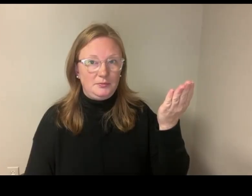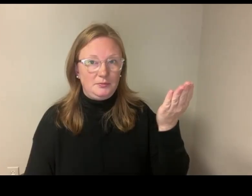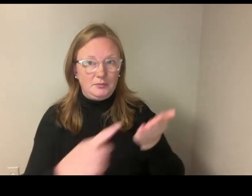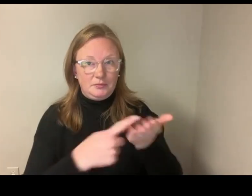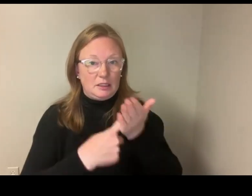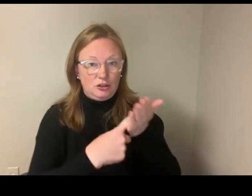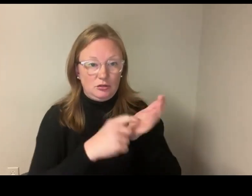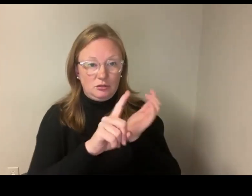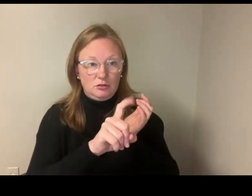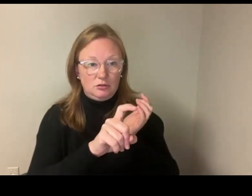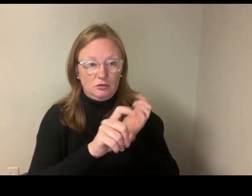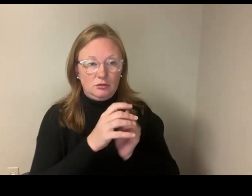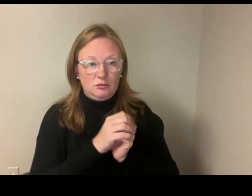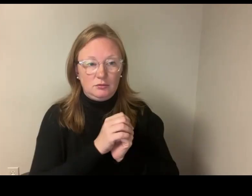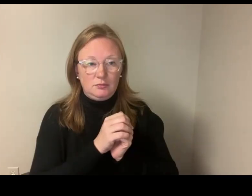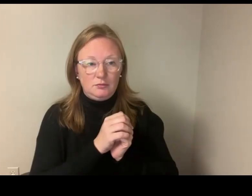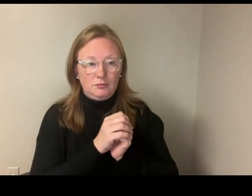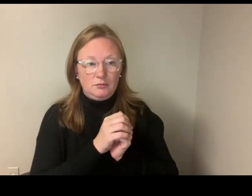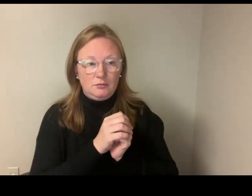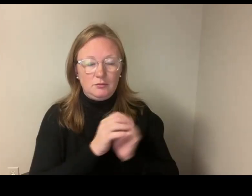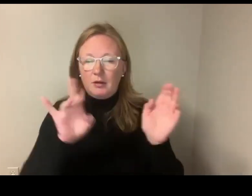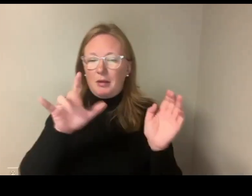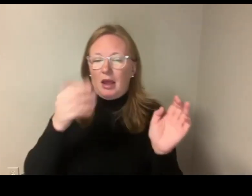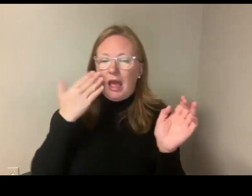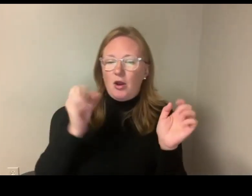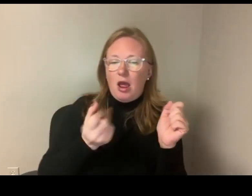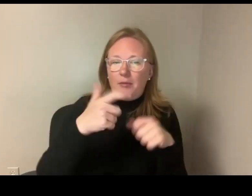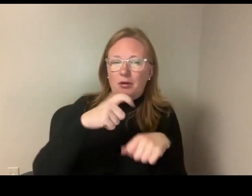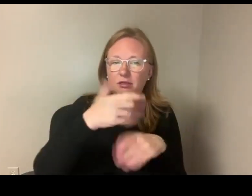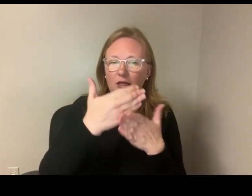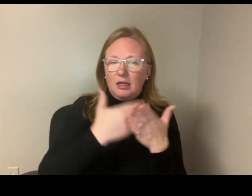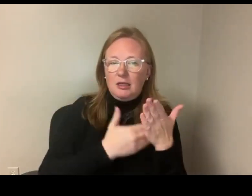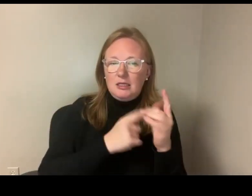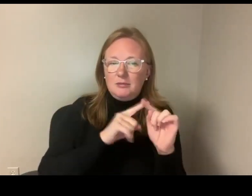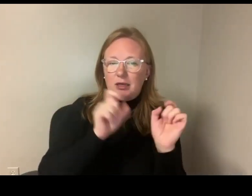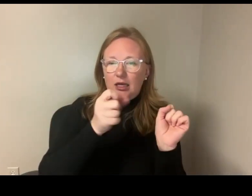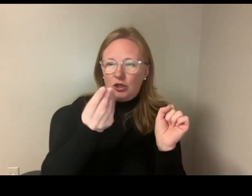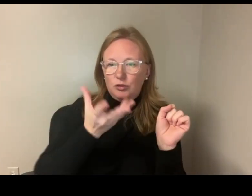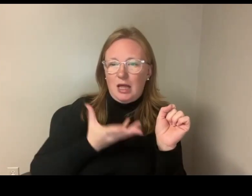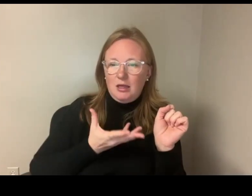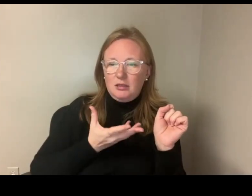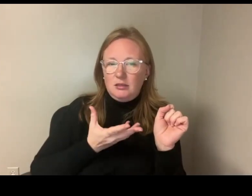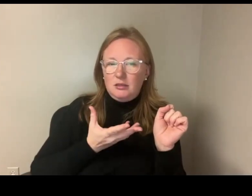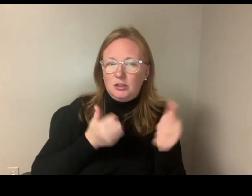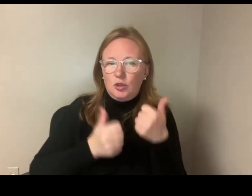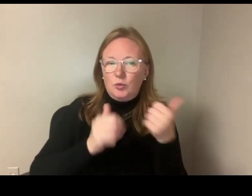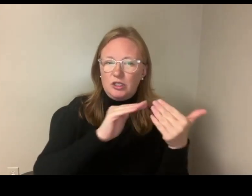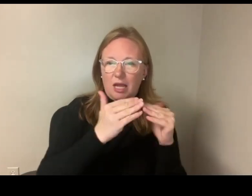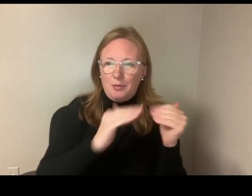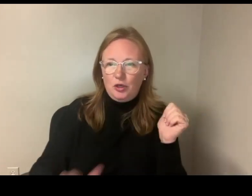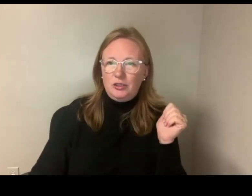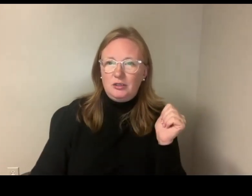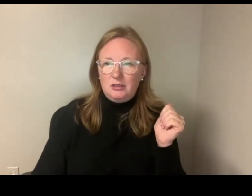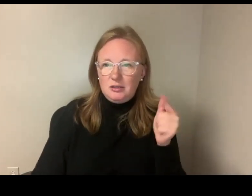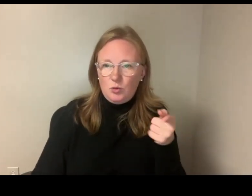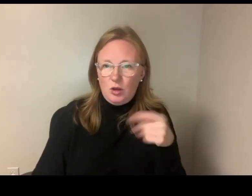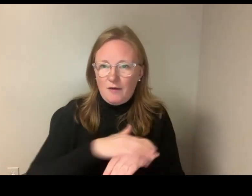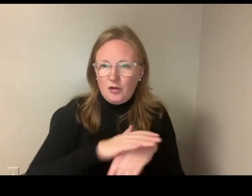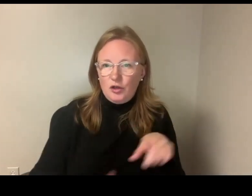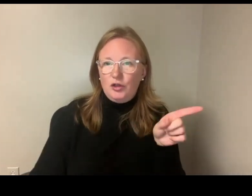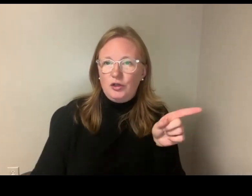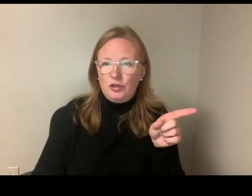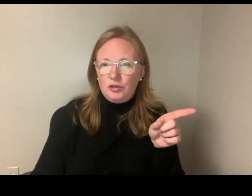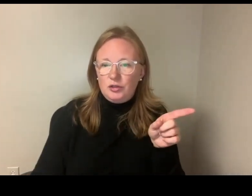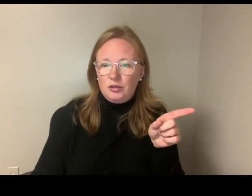Discussion? Barry, I don't know how long the list is, but can you tell us which neighborhoods this will cover?